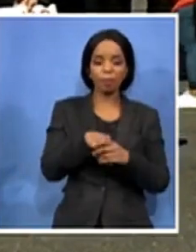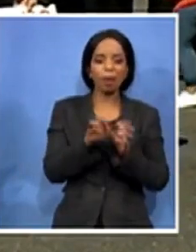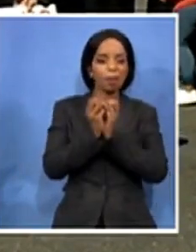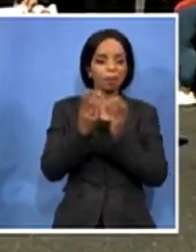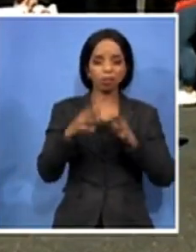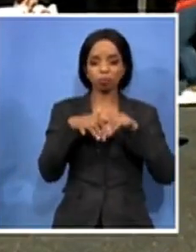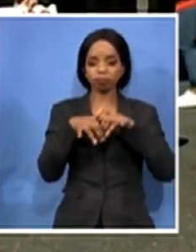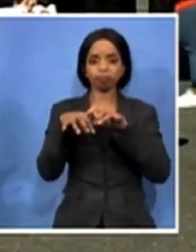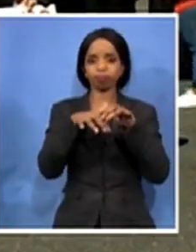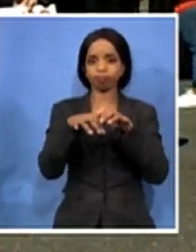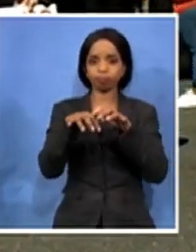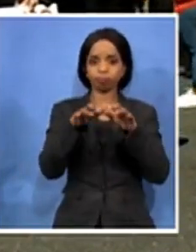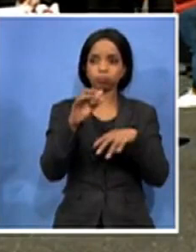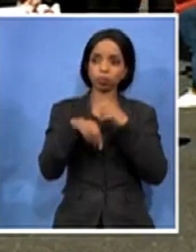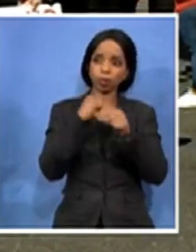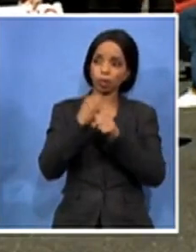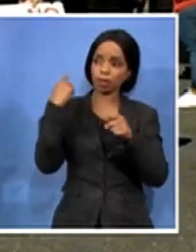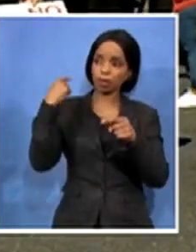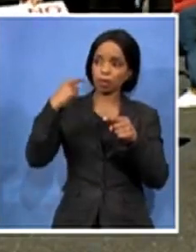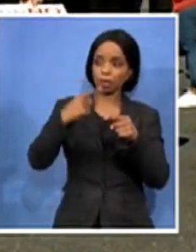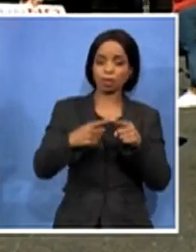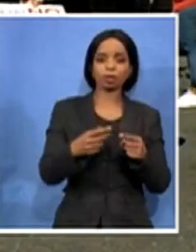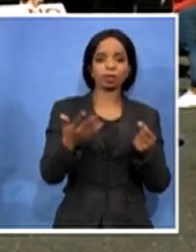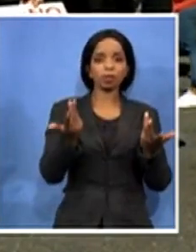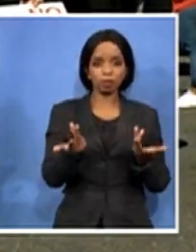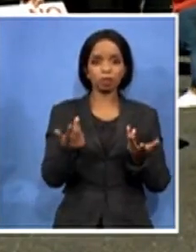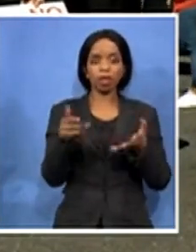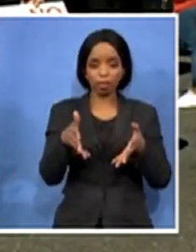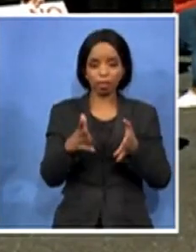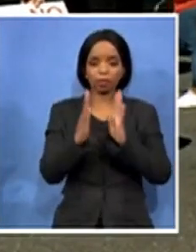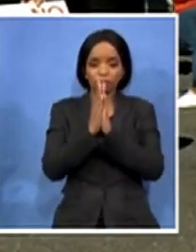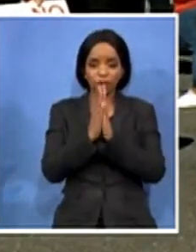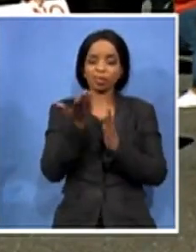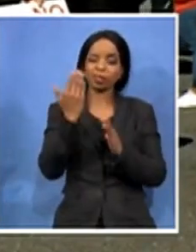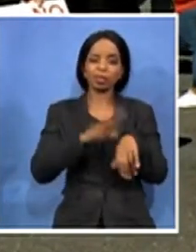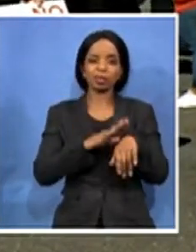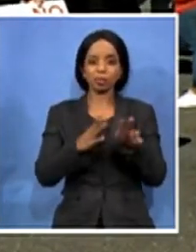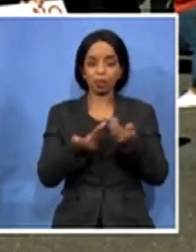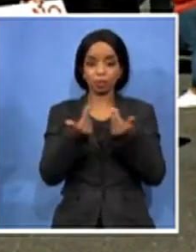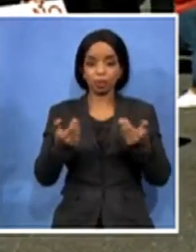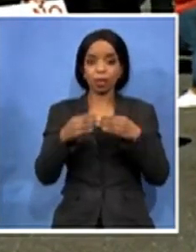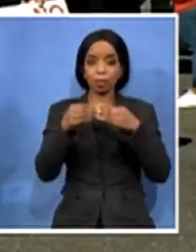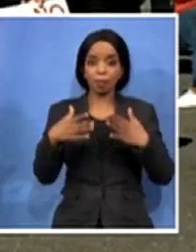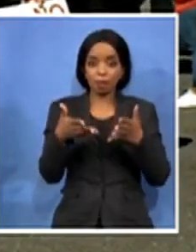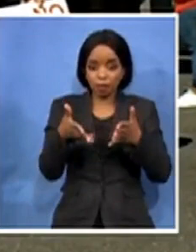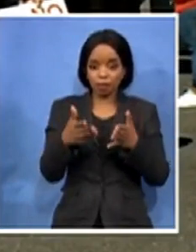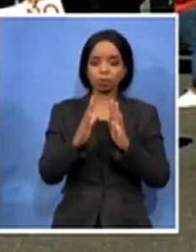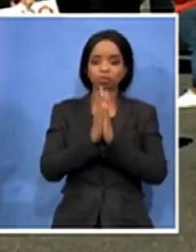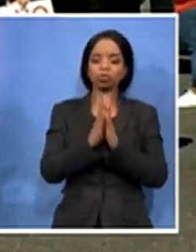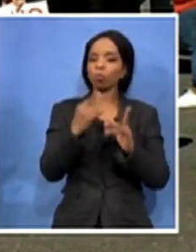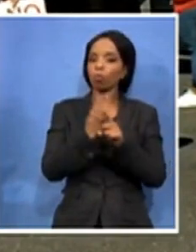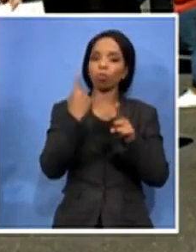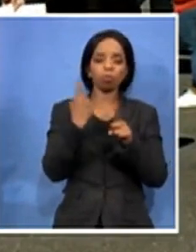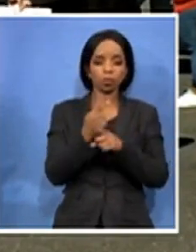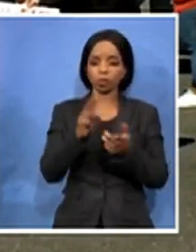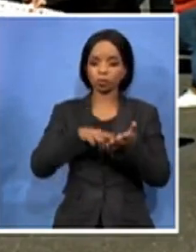of apartheid. This church and its members and those that are welcome here have always stood up for the truth and always stood